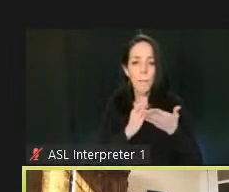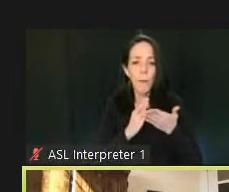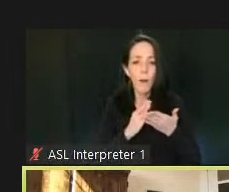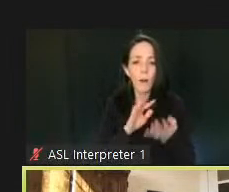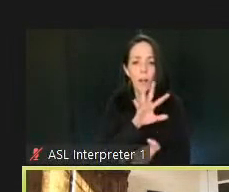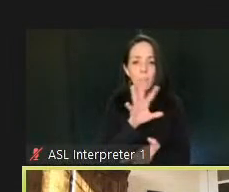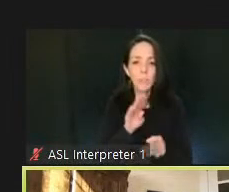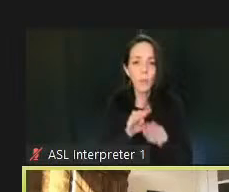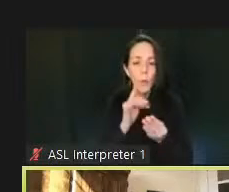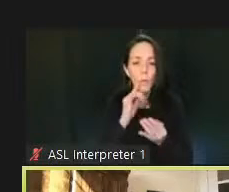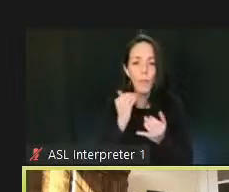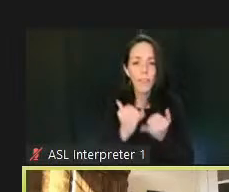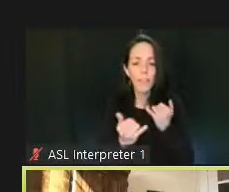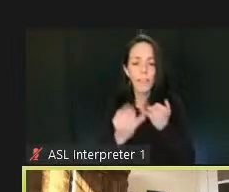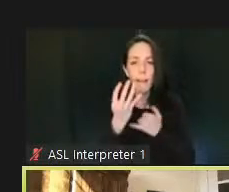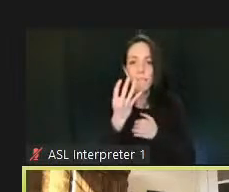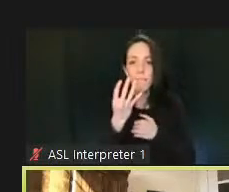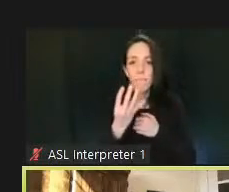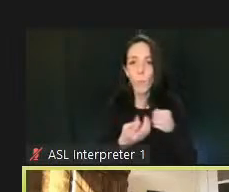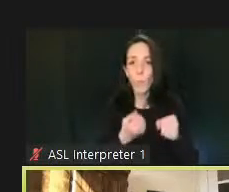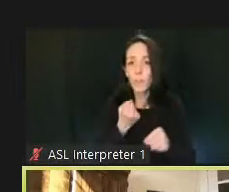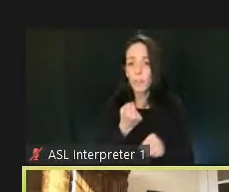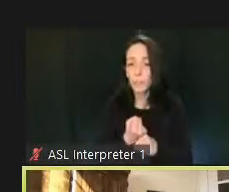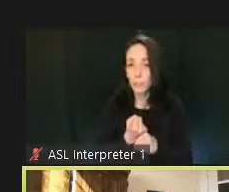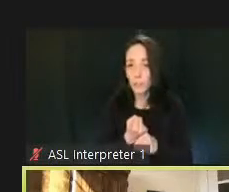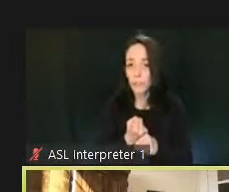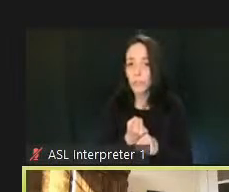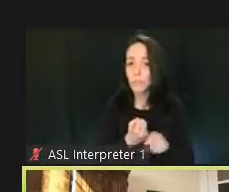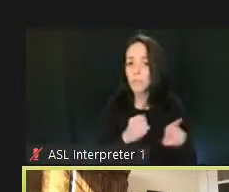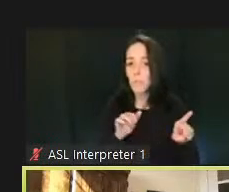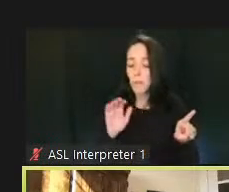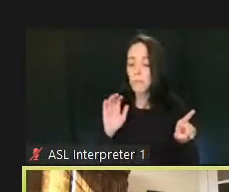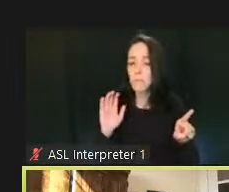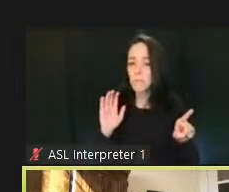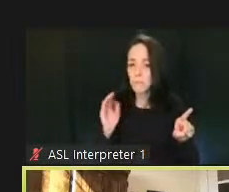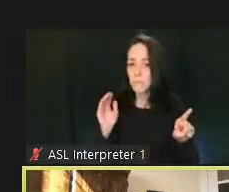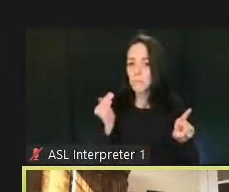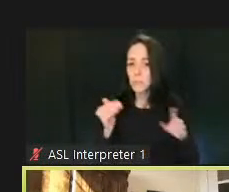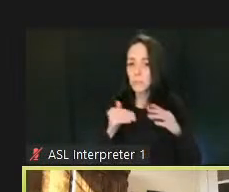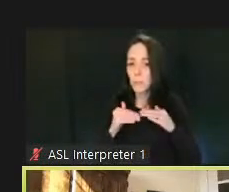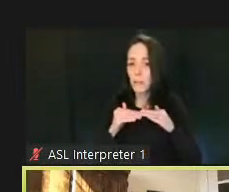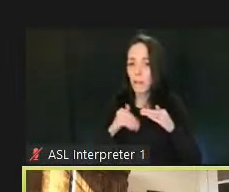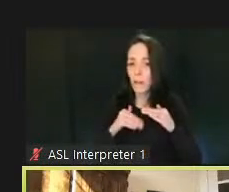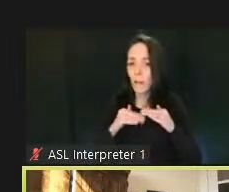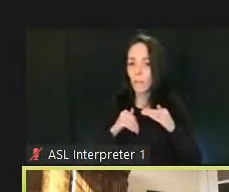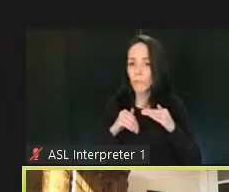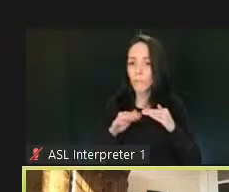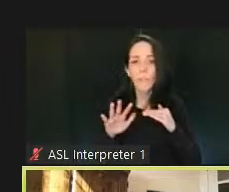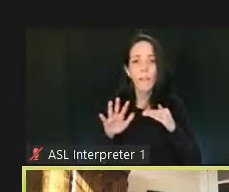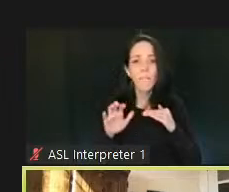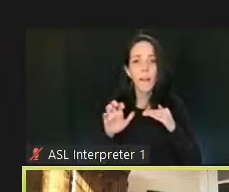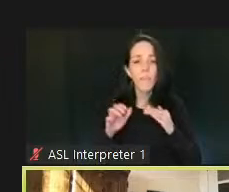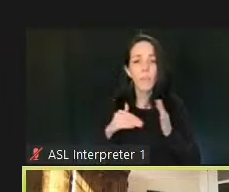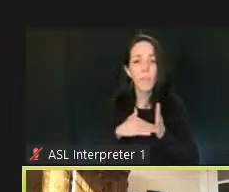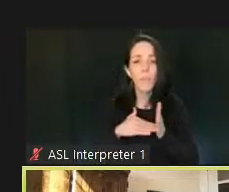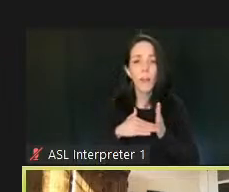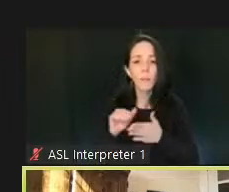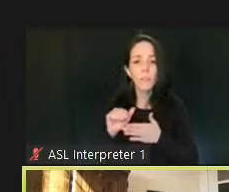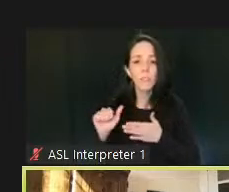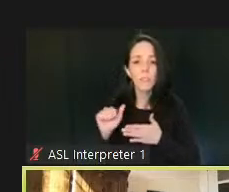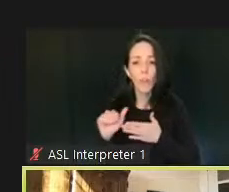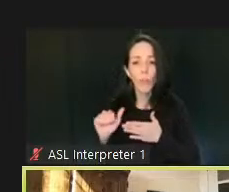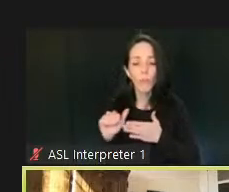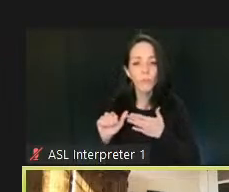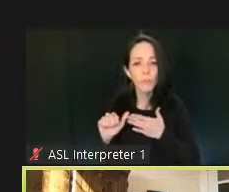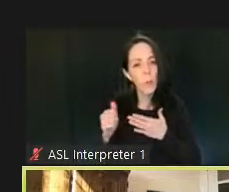4 years. And that looks to be under maybe $500,000 or something like that. So it's